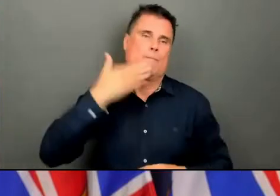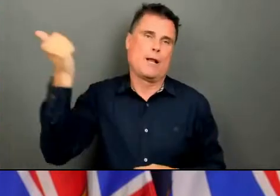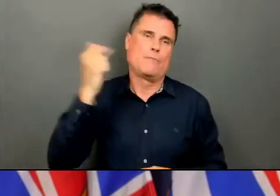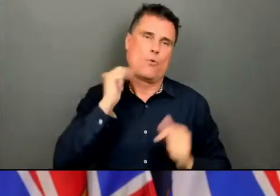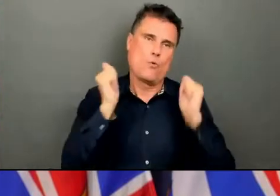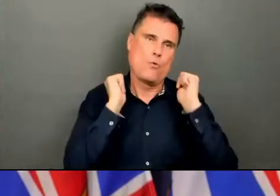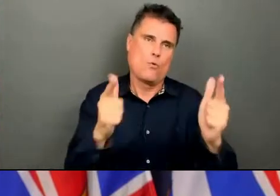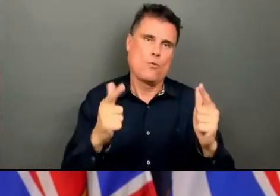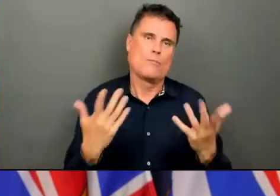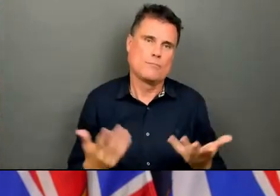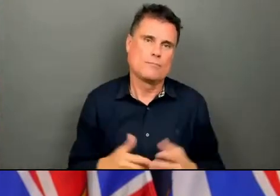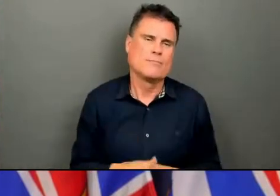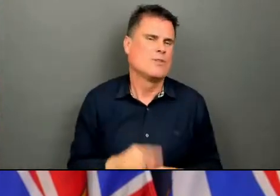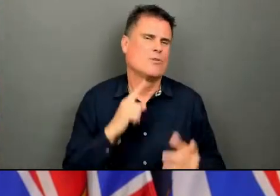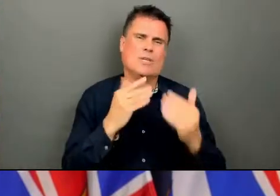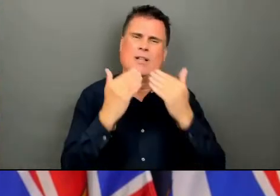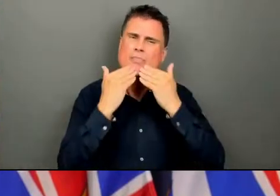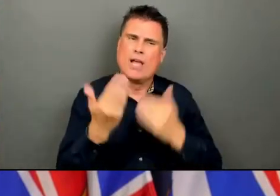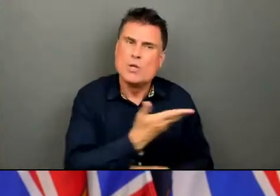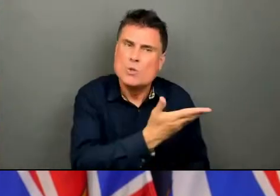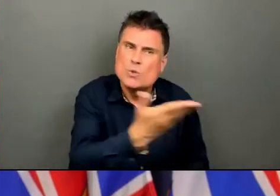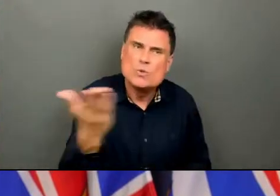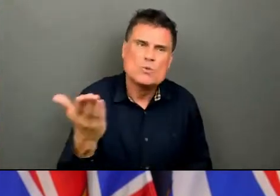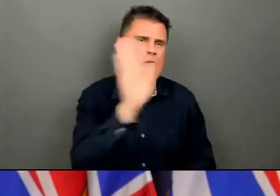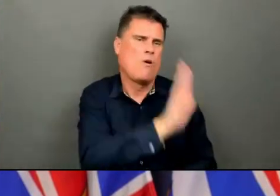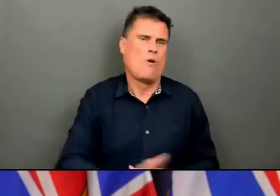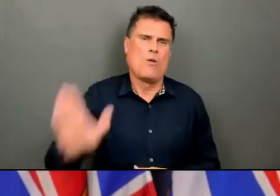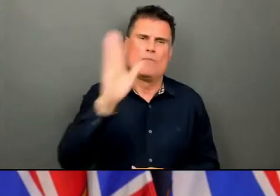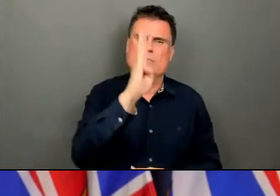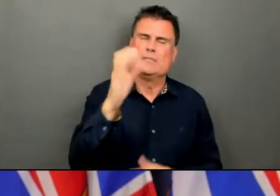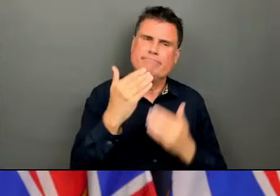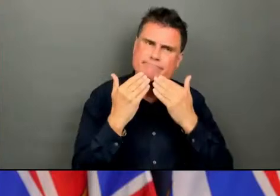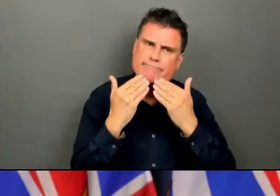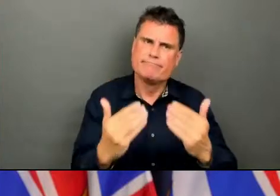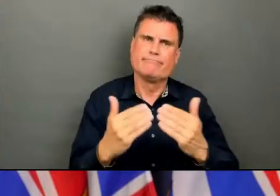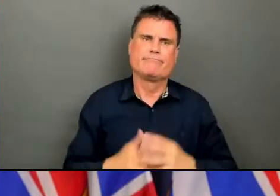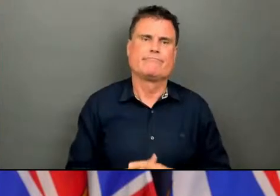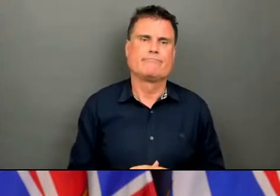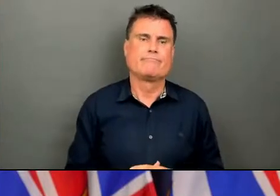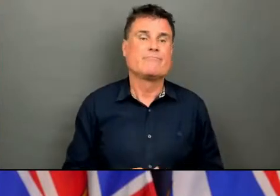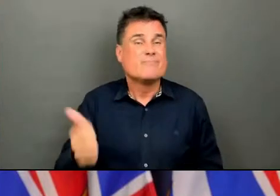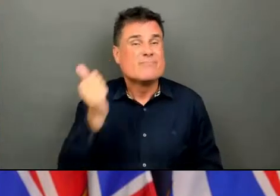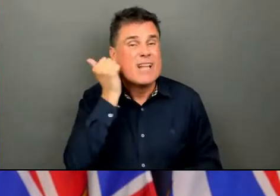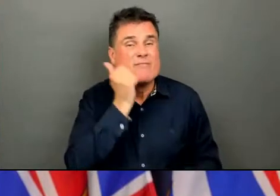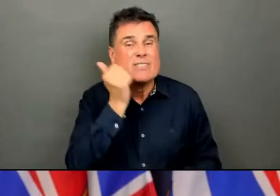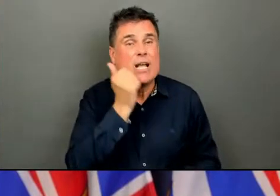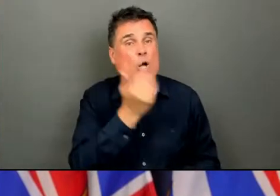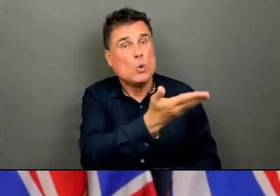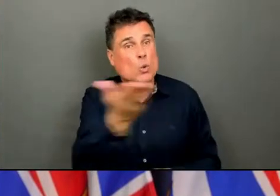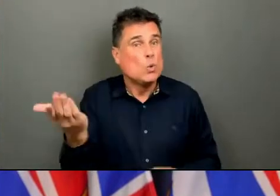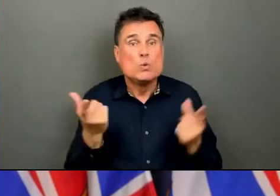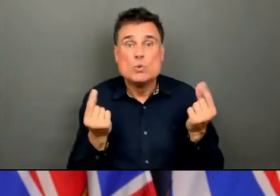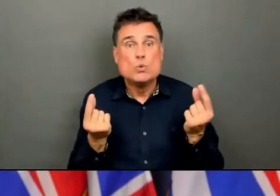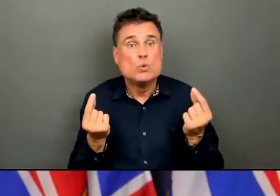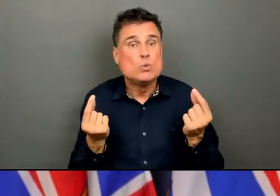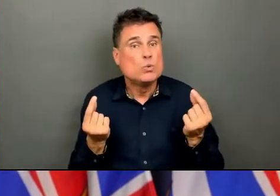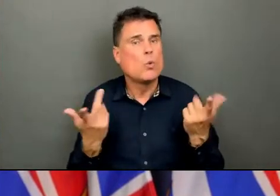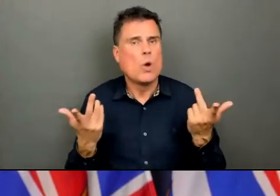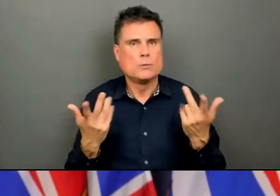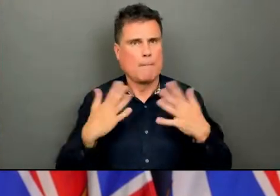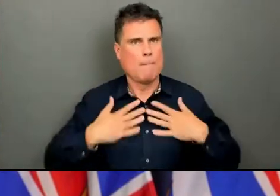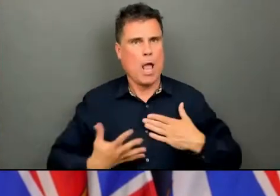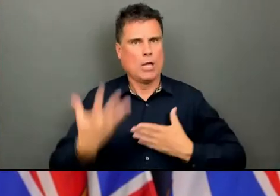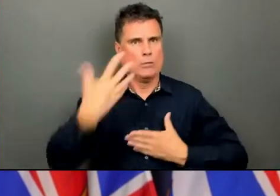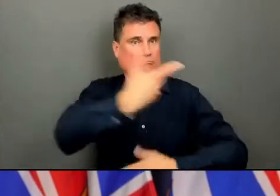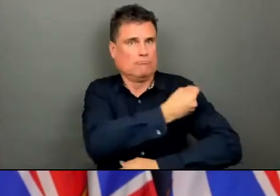everyone is doing throughout BC and continues to do. It's the step we're taking each day to build our immunity by registering for our first and